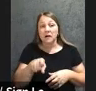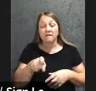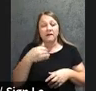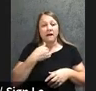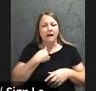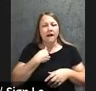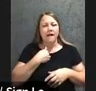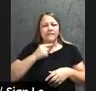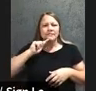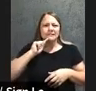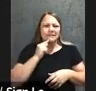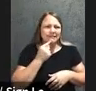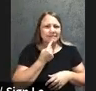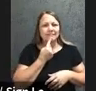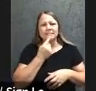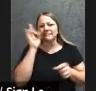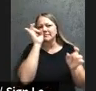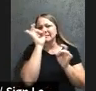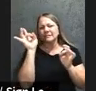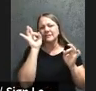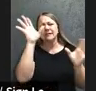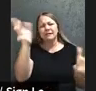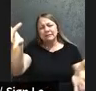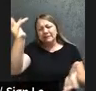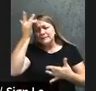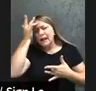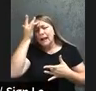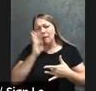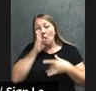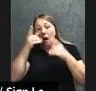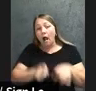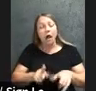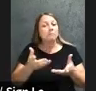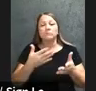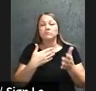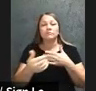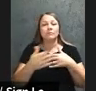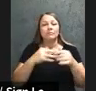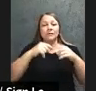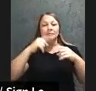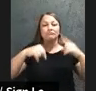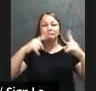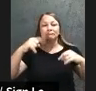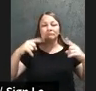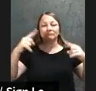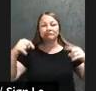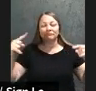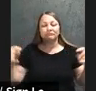intense or bad case of COVID to get long COVID or post-COVID conditions.